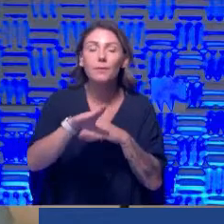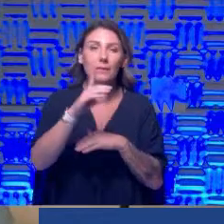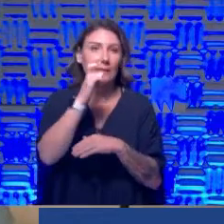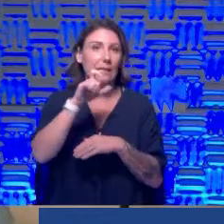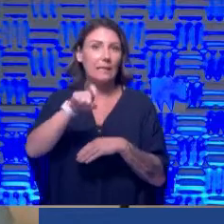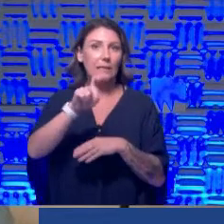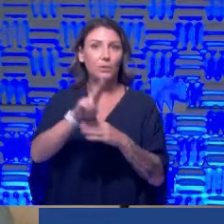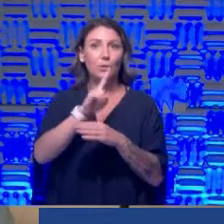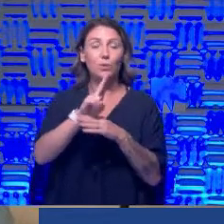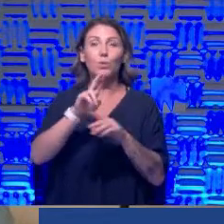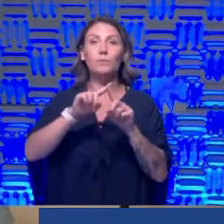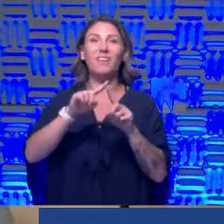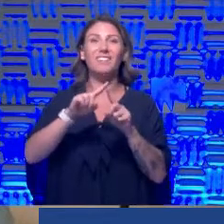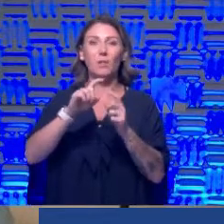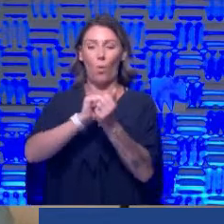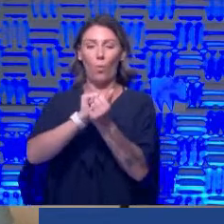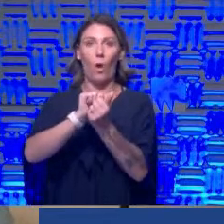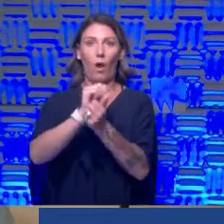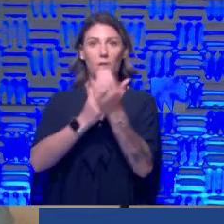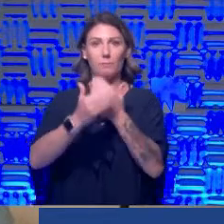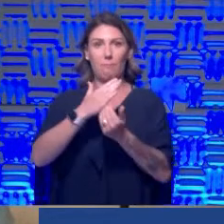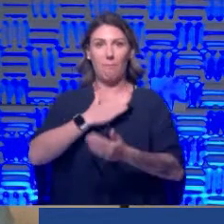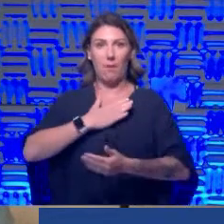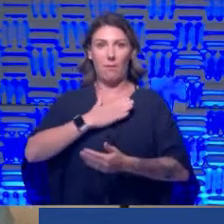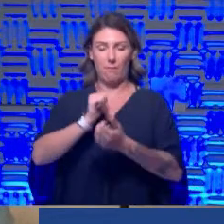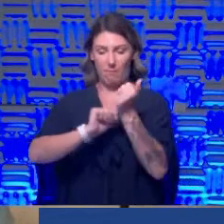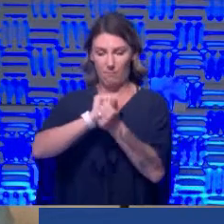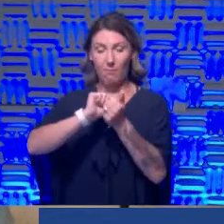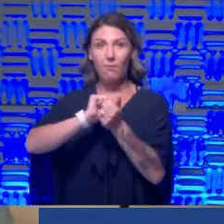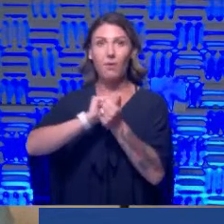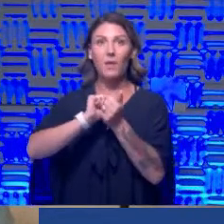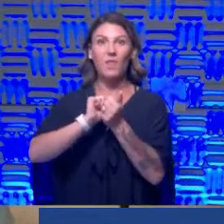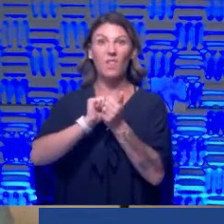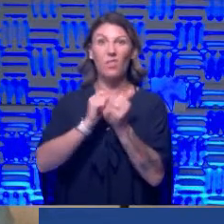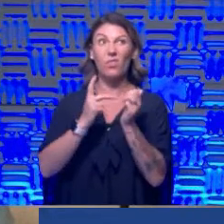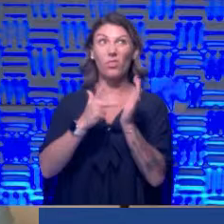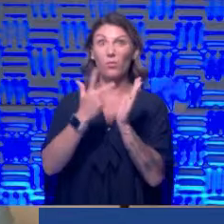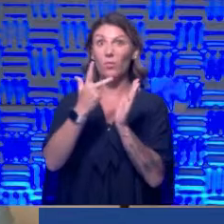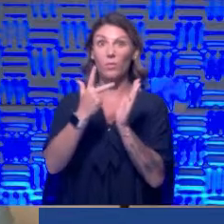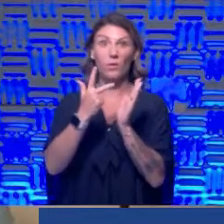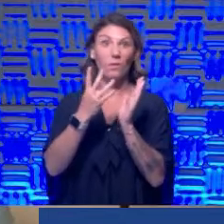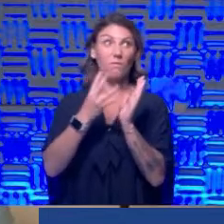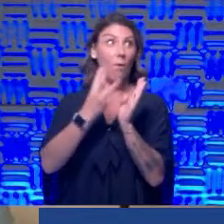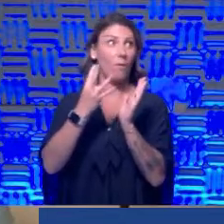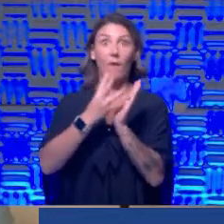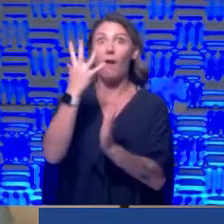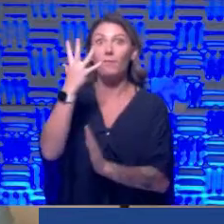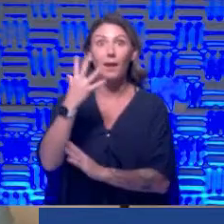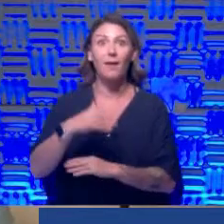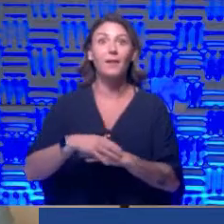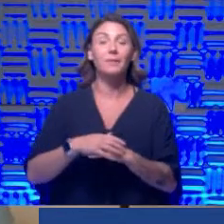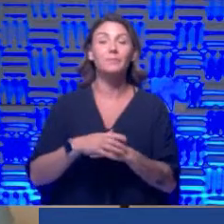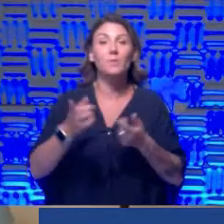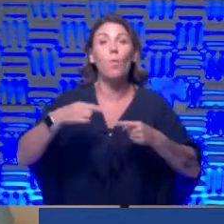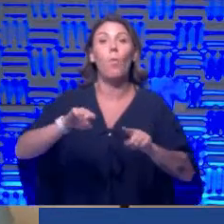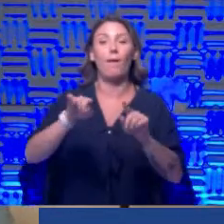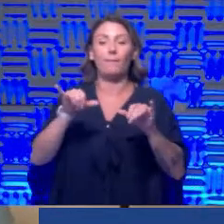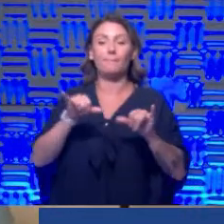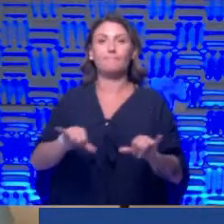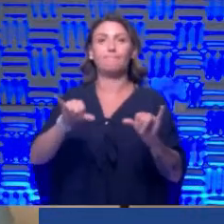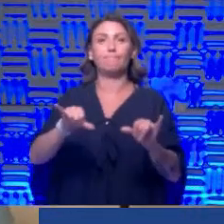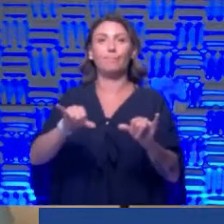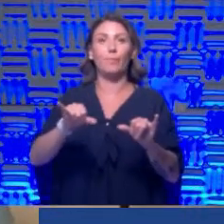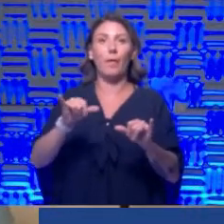it, just to wash my hands. So I did wash my hands 3, 4, 5 times while in the airport, not in